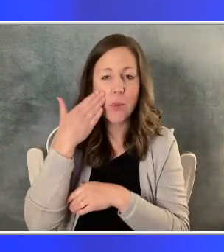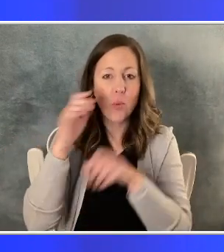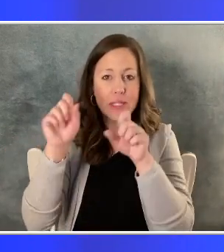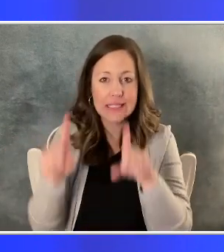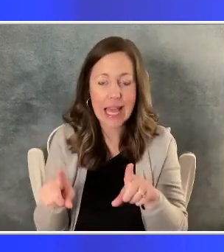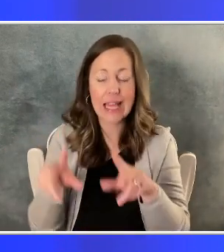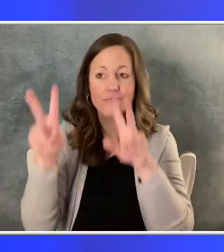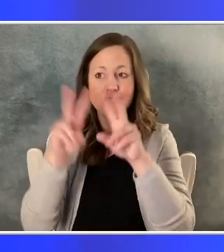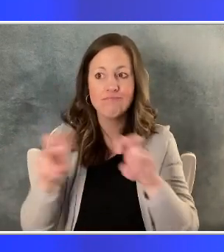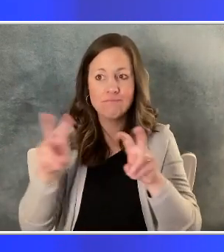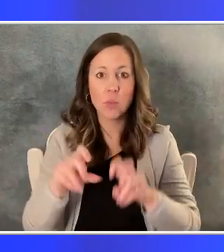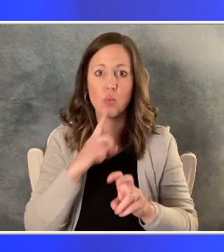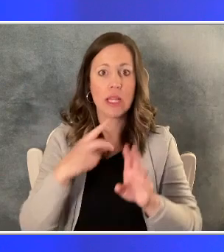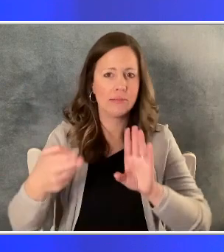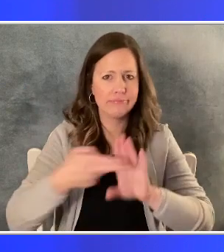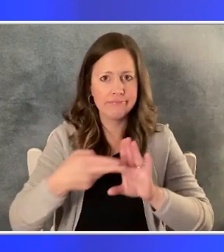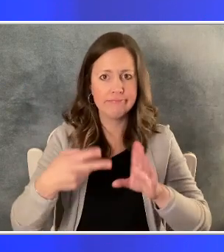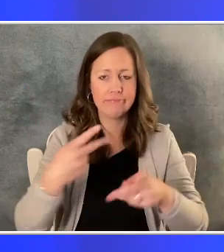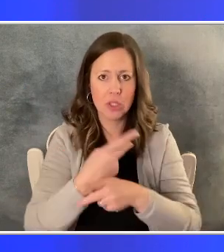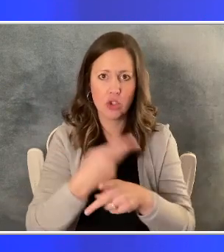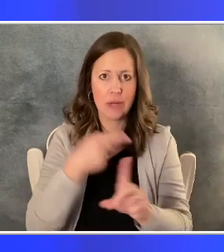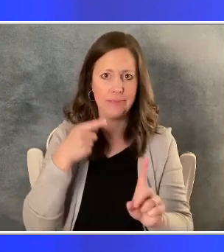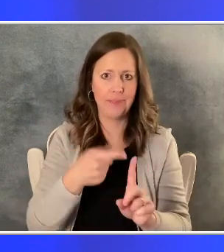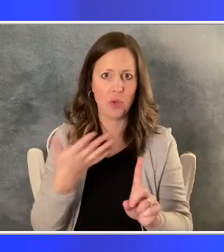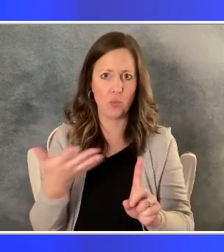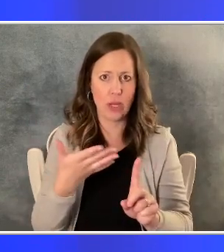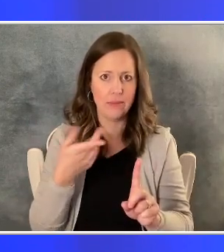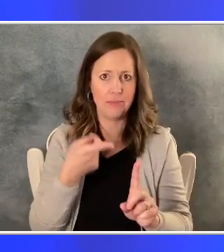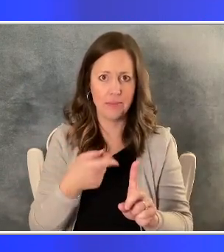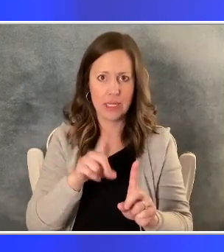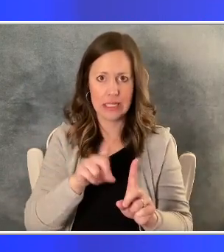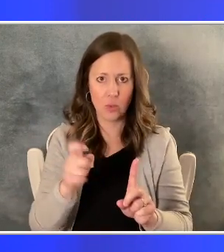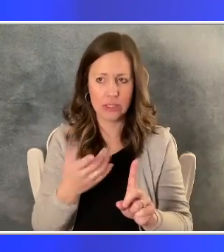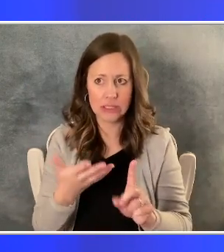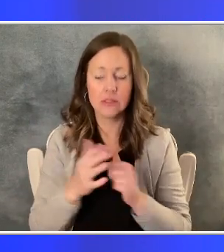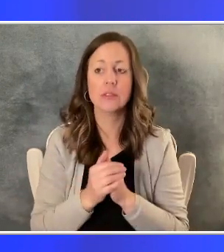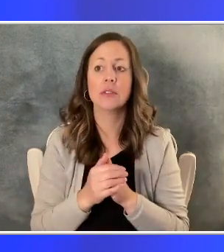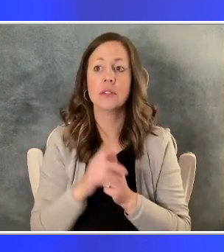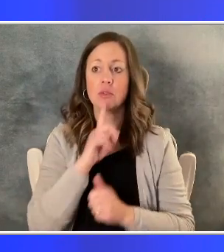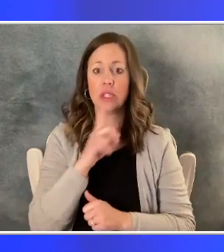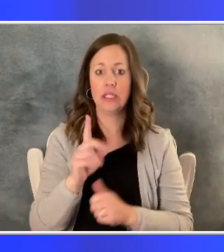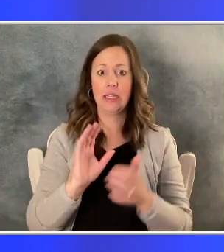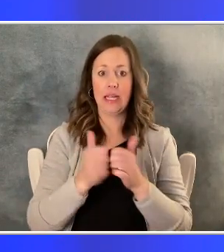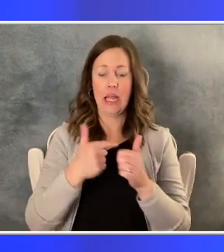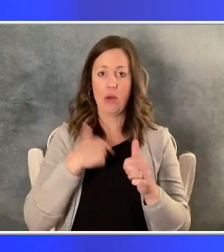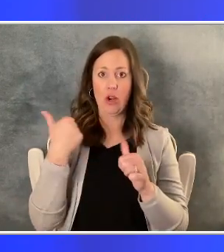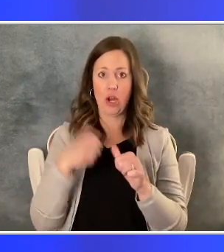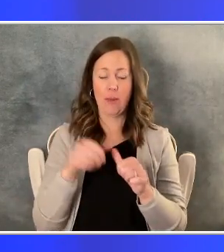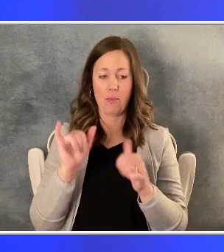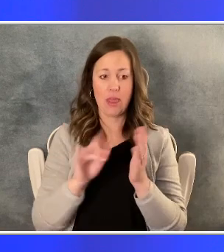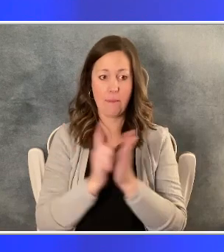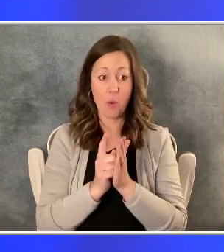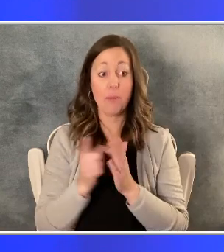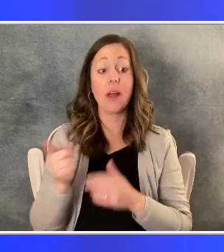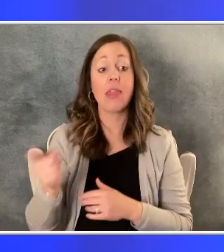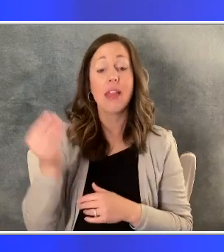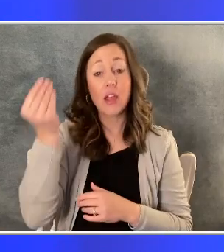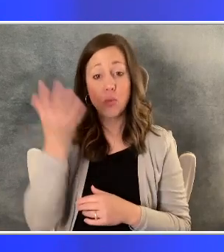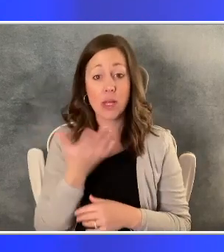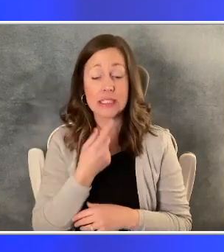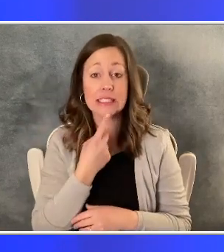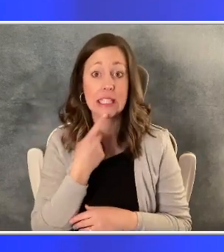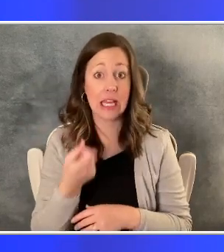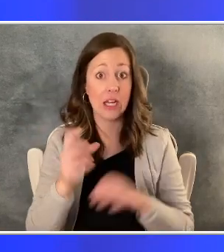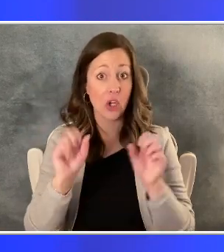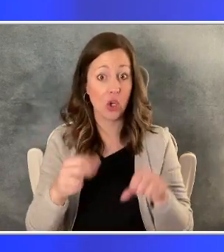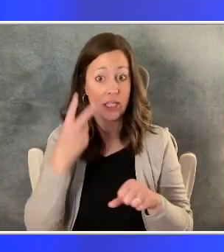diagnose exactly what it is. But the way I remember it in the moment is that they told us that they were able to see it divide